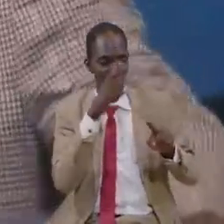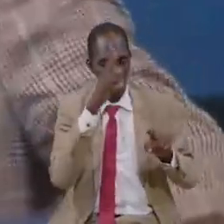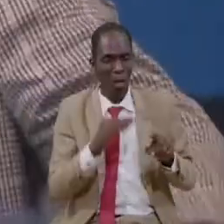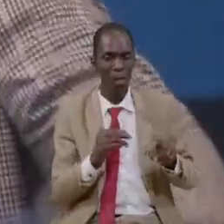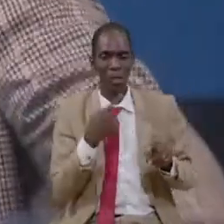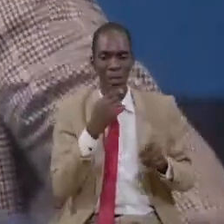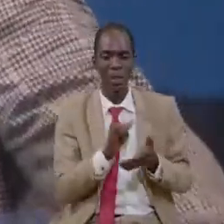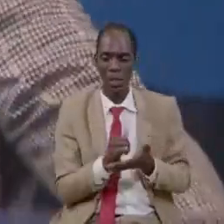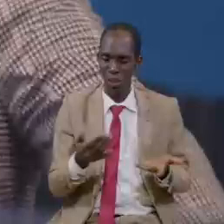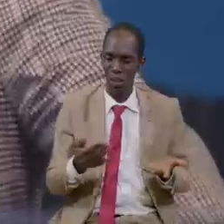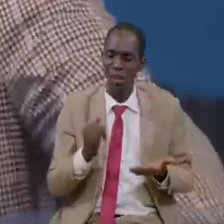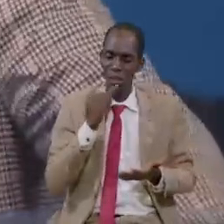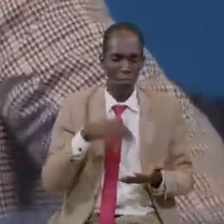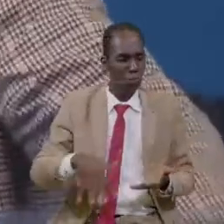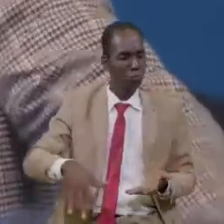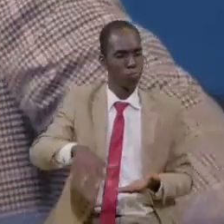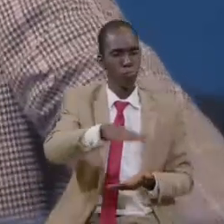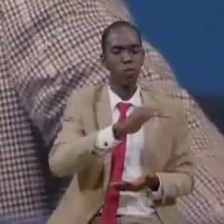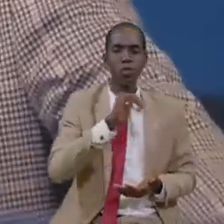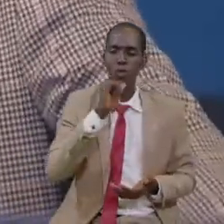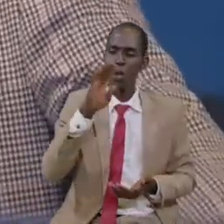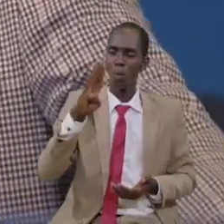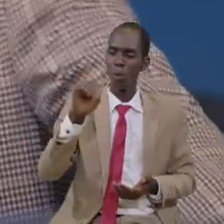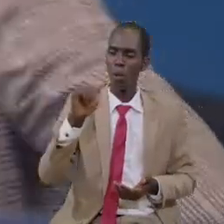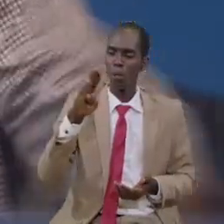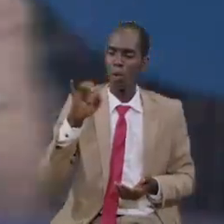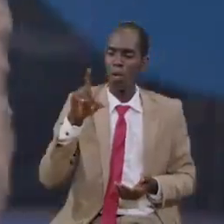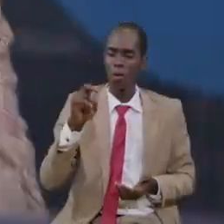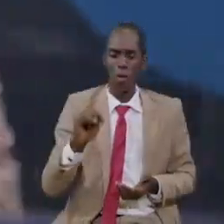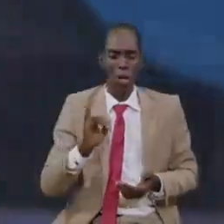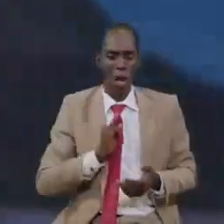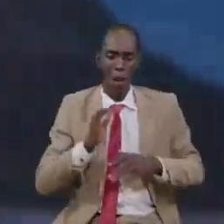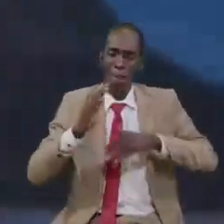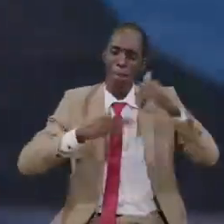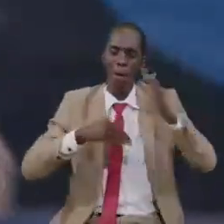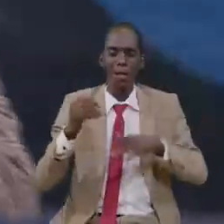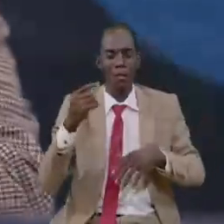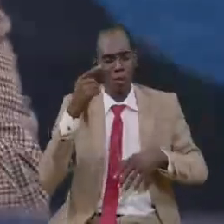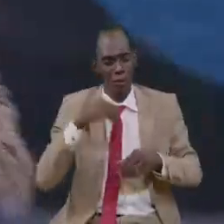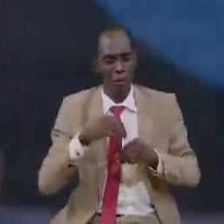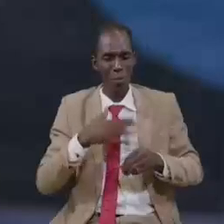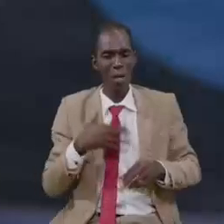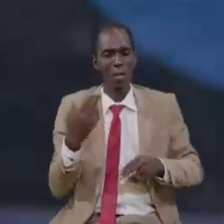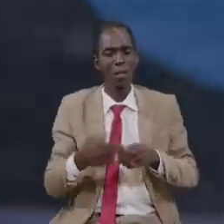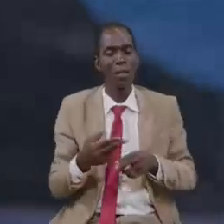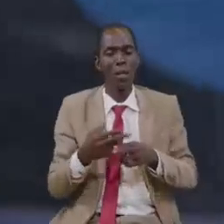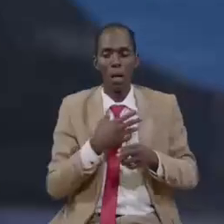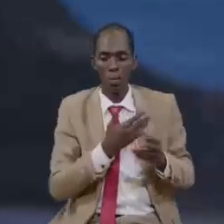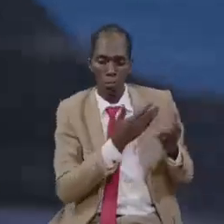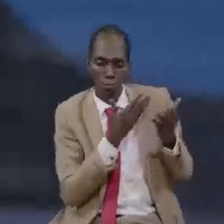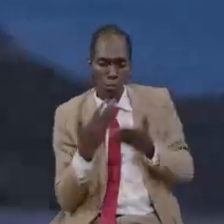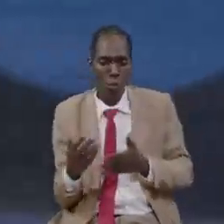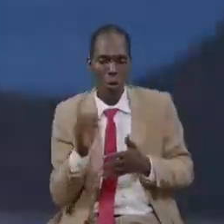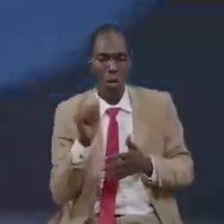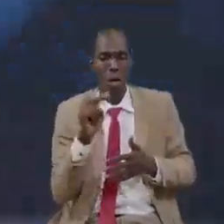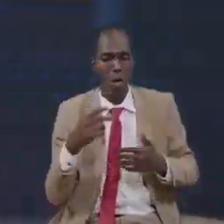glory of my name? And he became an animal. Self, itself that drove Herod